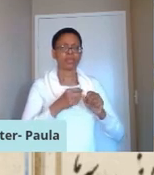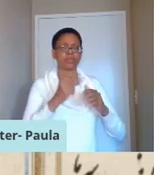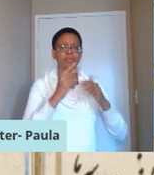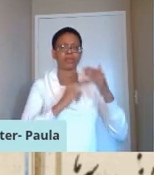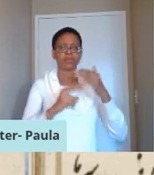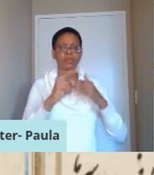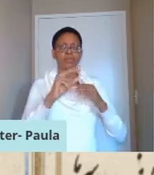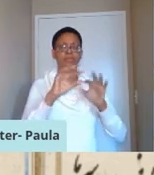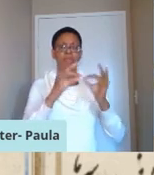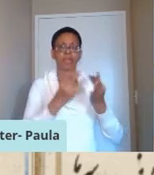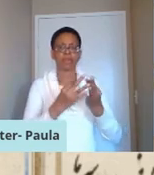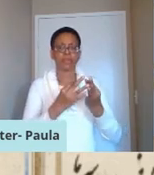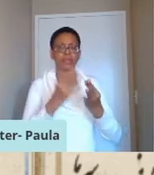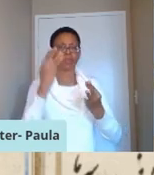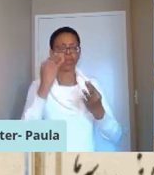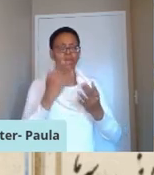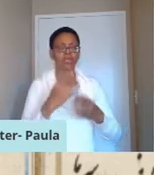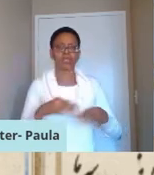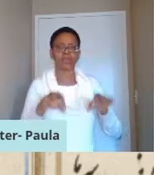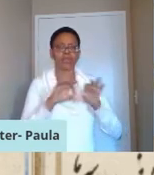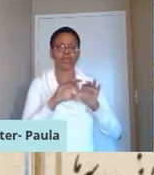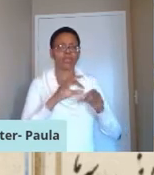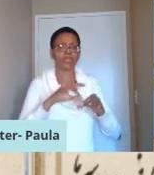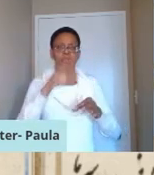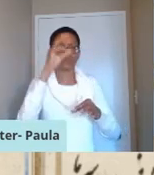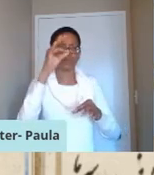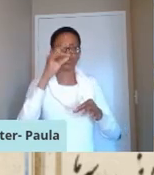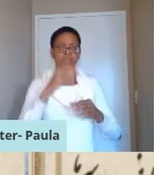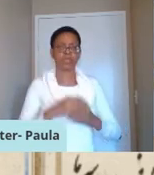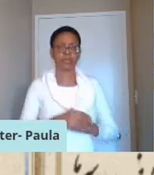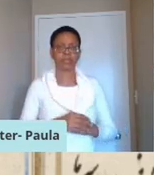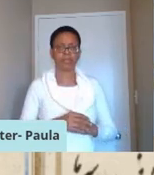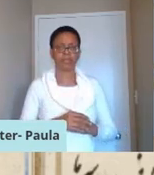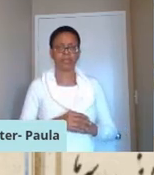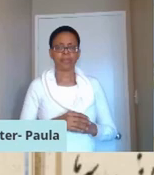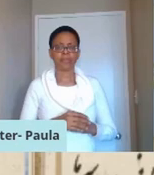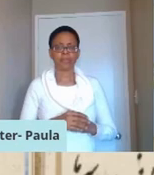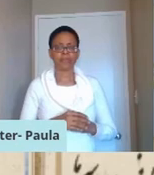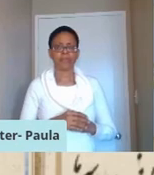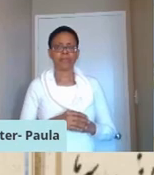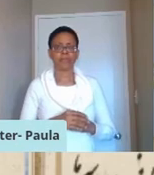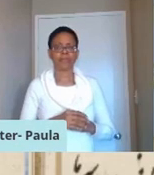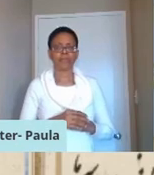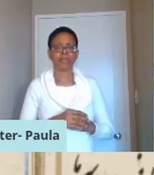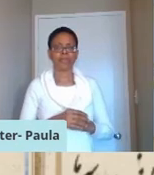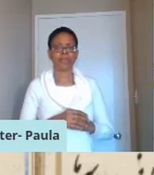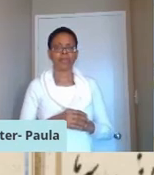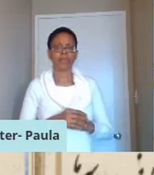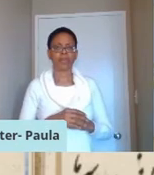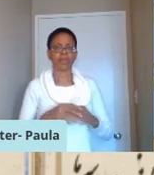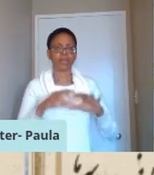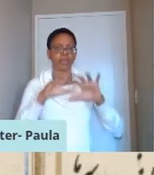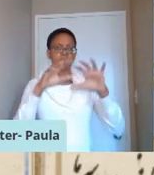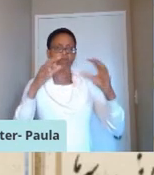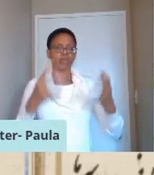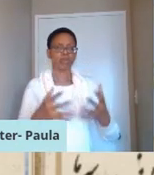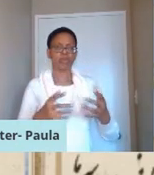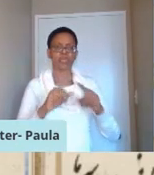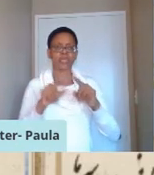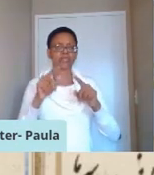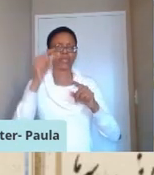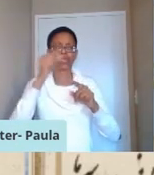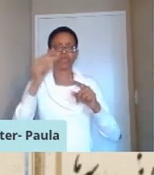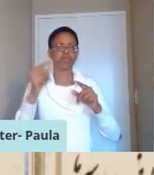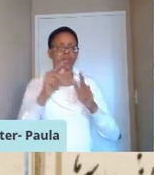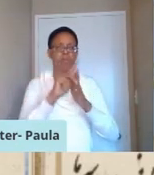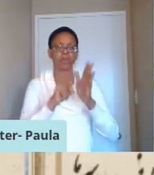spiritual significance of such remembrance. In addition to various government regulations around the globe,